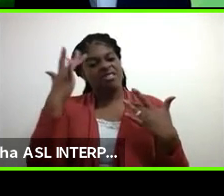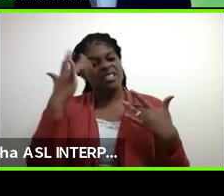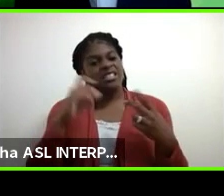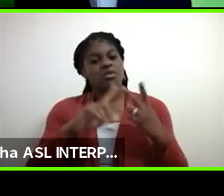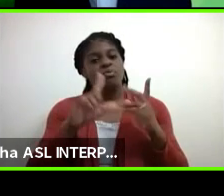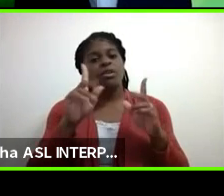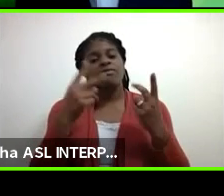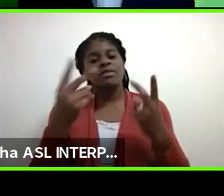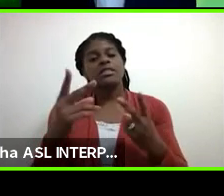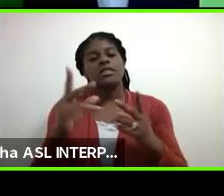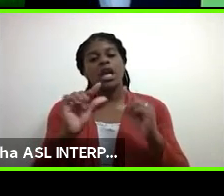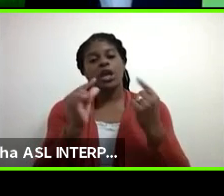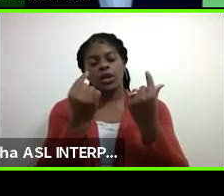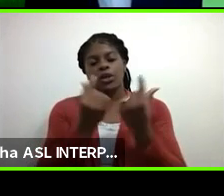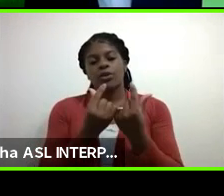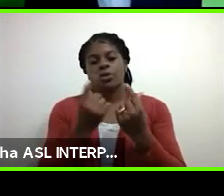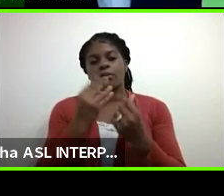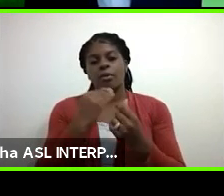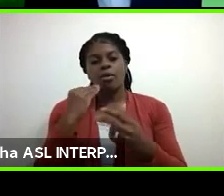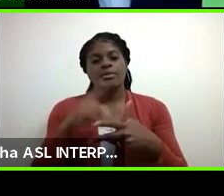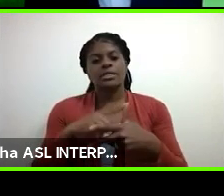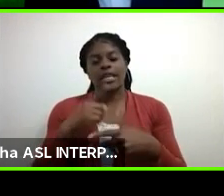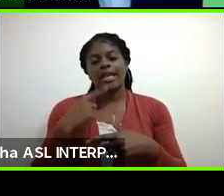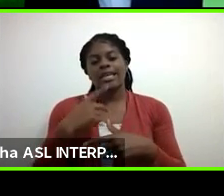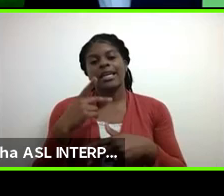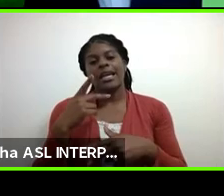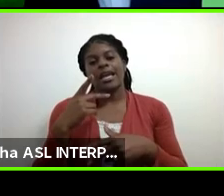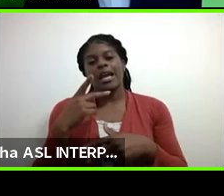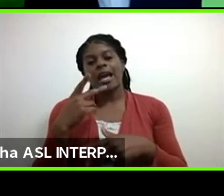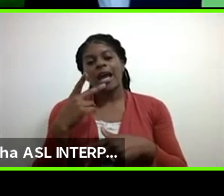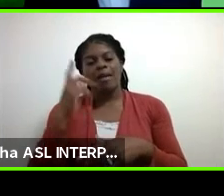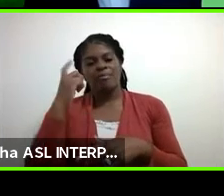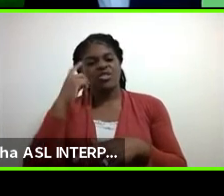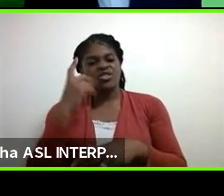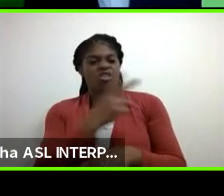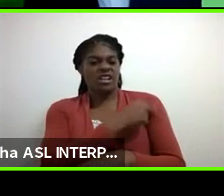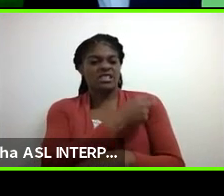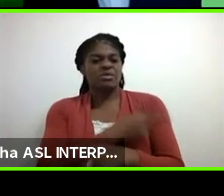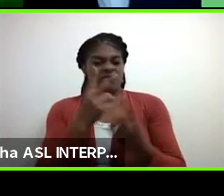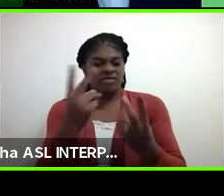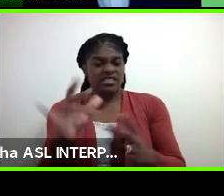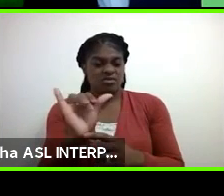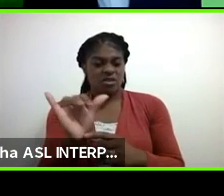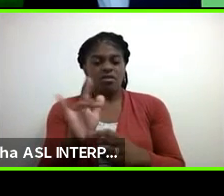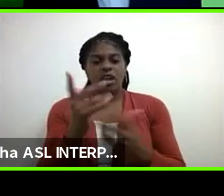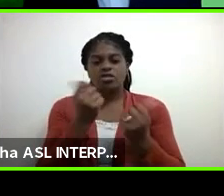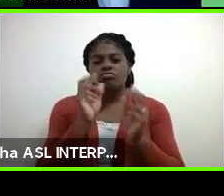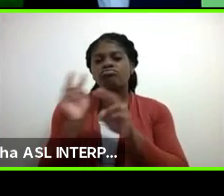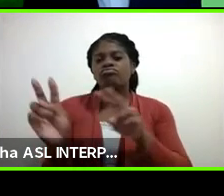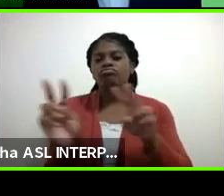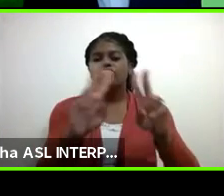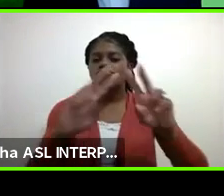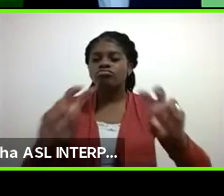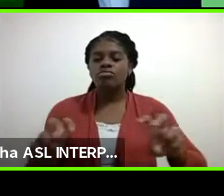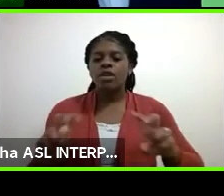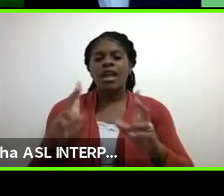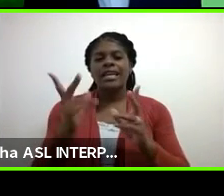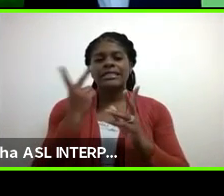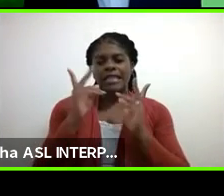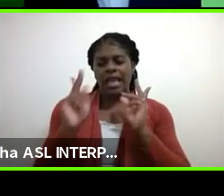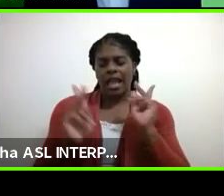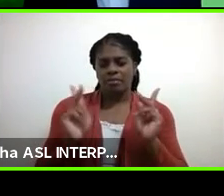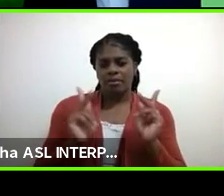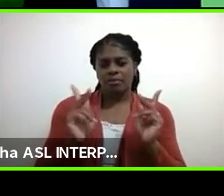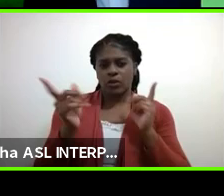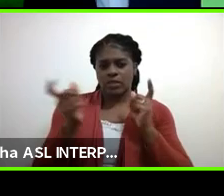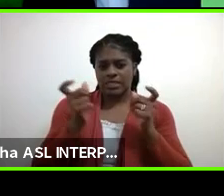to Springfield, which is a mental hospital. And we kind of get a better understanding of what those people deal with and how they like